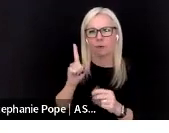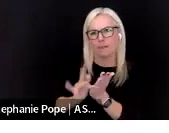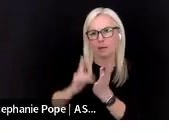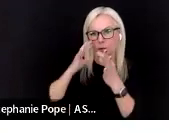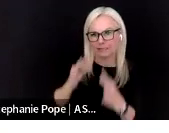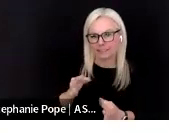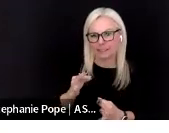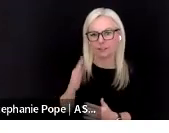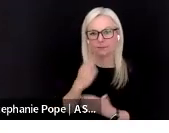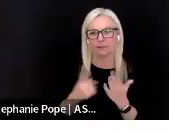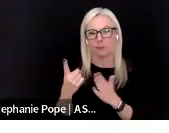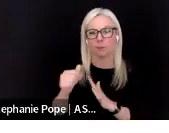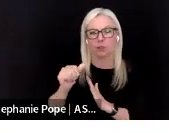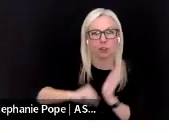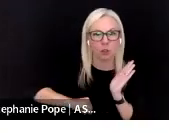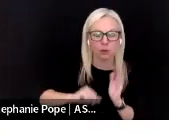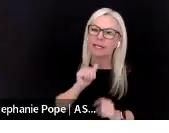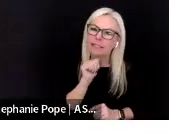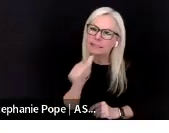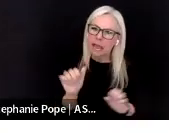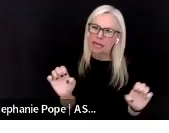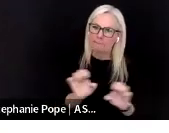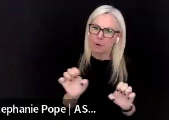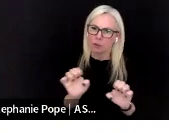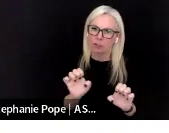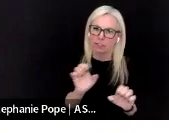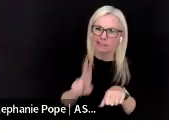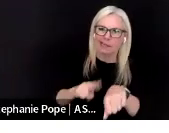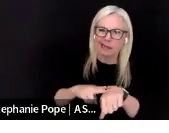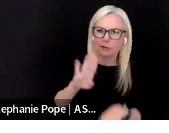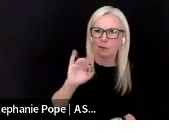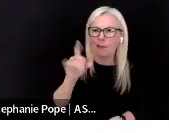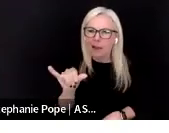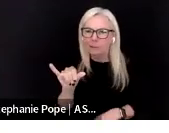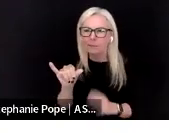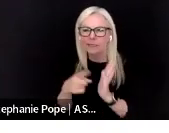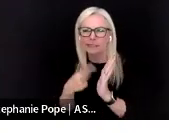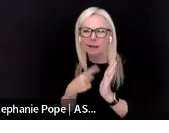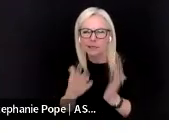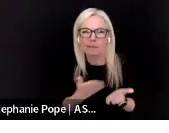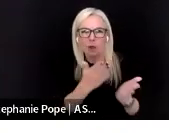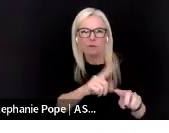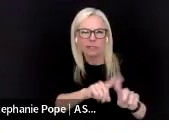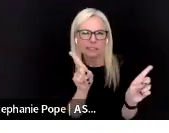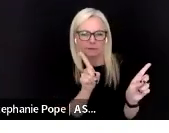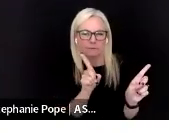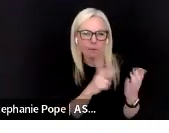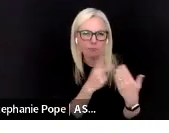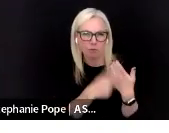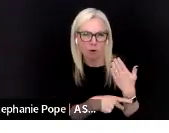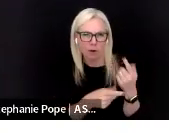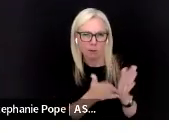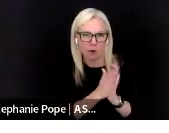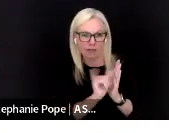needs surgery, something that is not emergency in nature, biopsy sometimes, all sorts of different programs or requests like